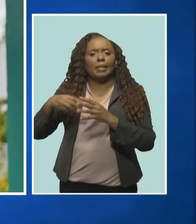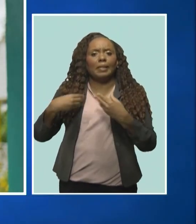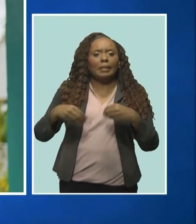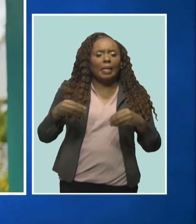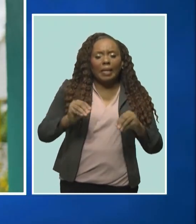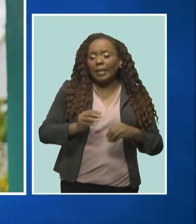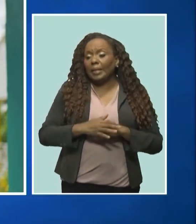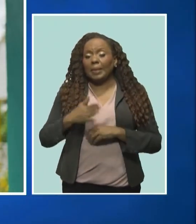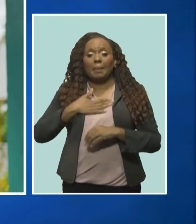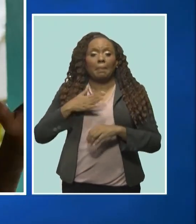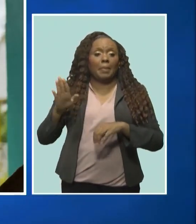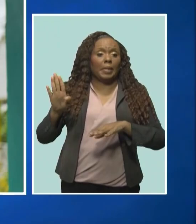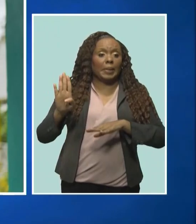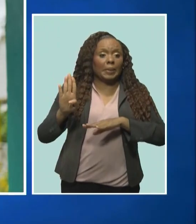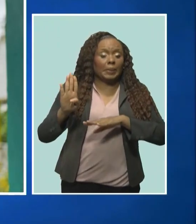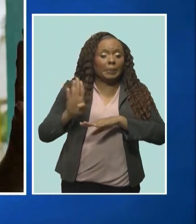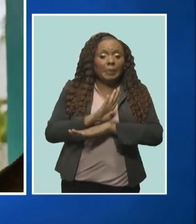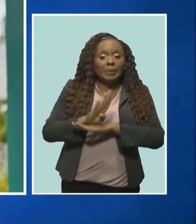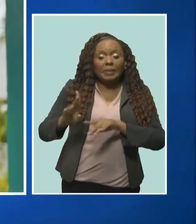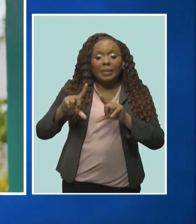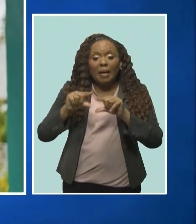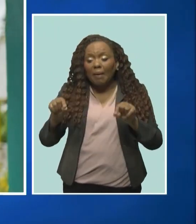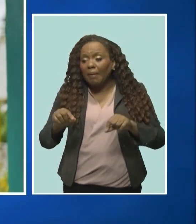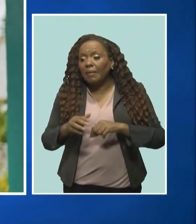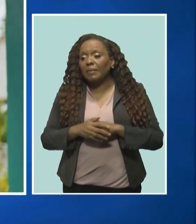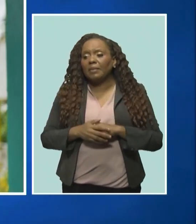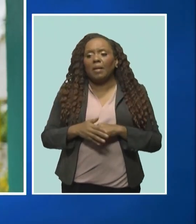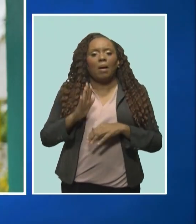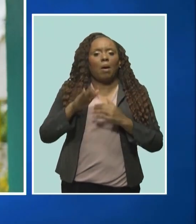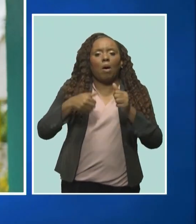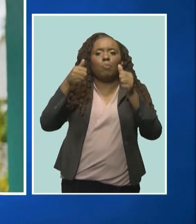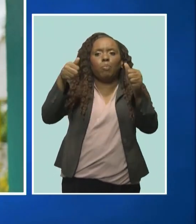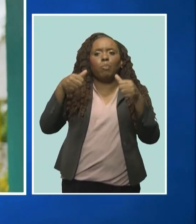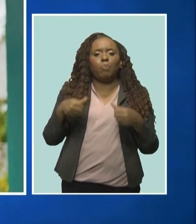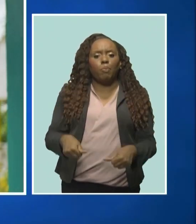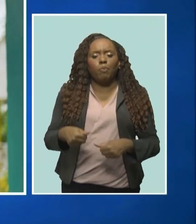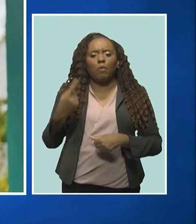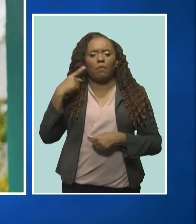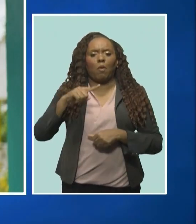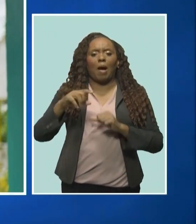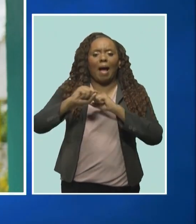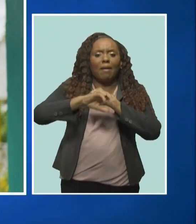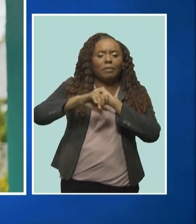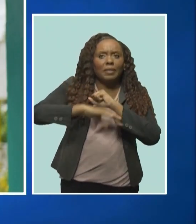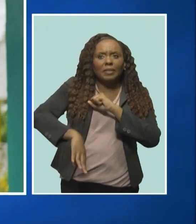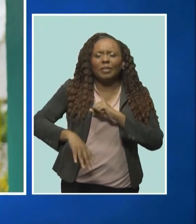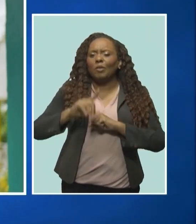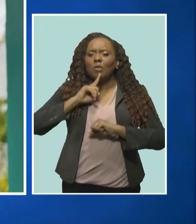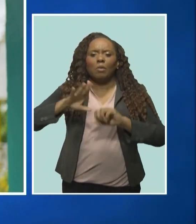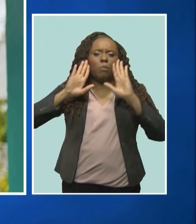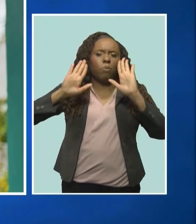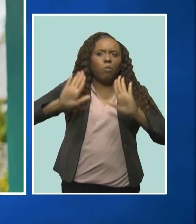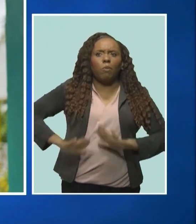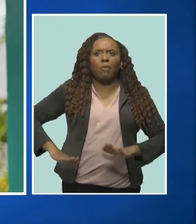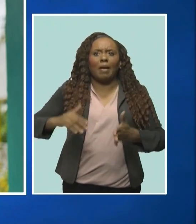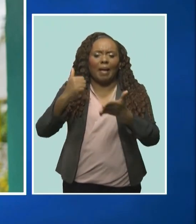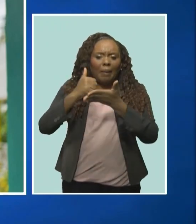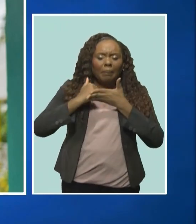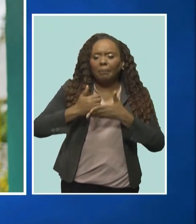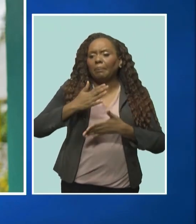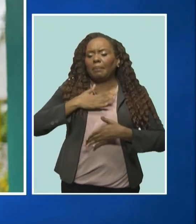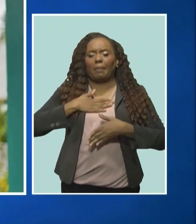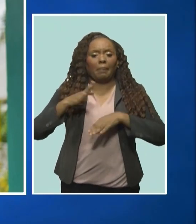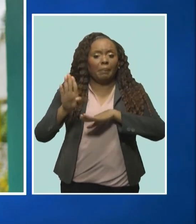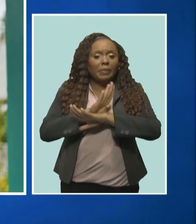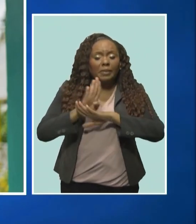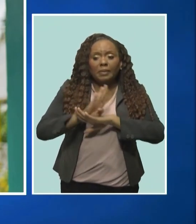business cards to just randomly push them anywhere you can. And I think it's a great thing because it did actually help me with business management,